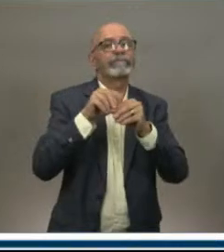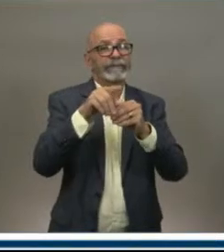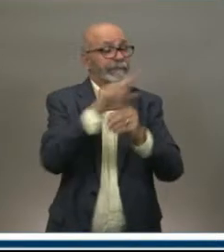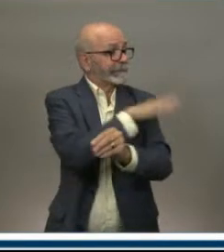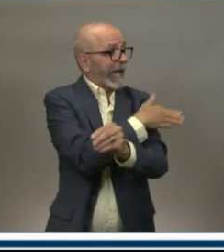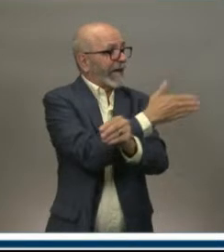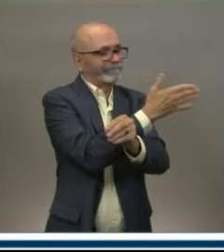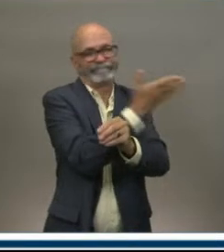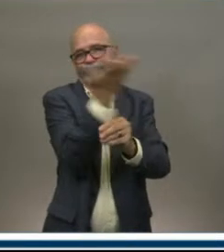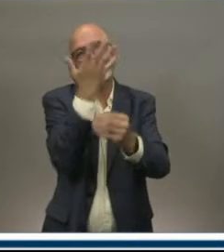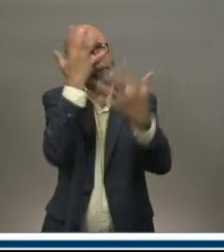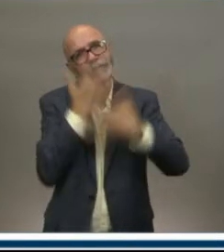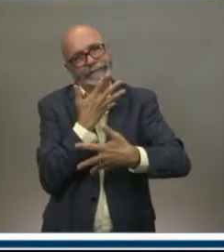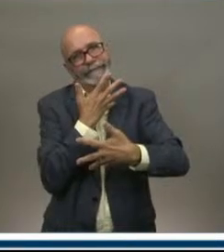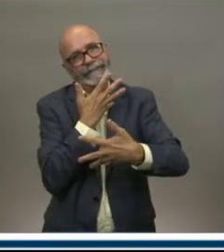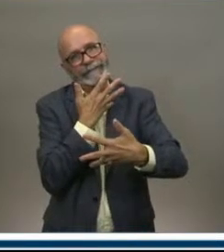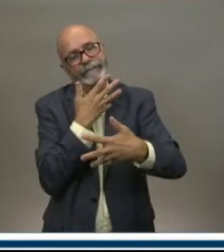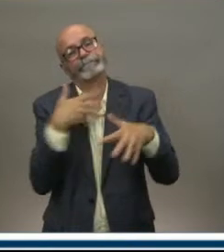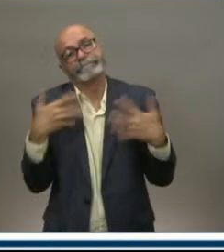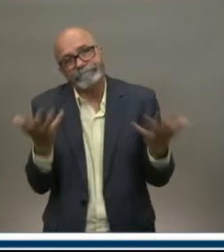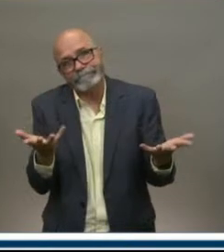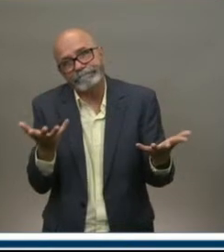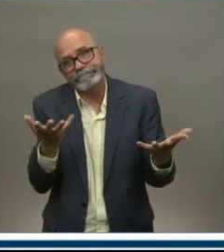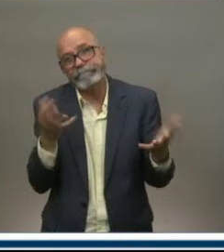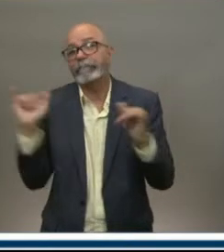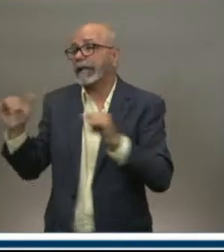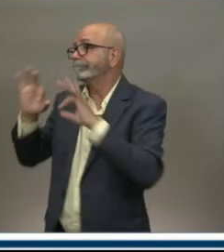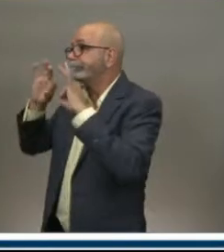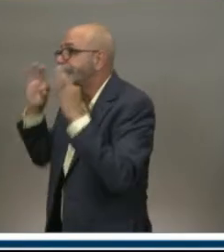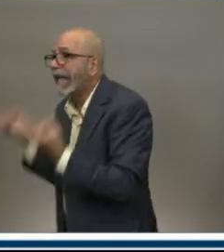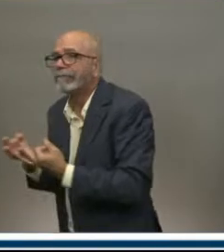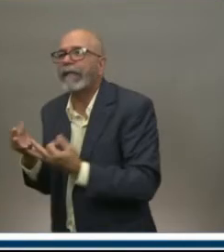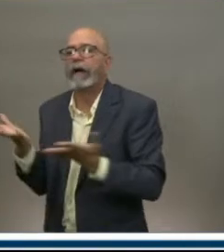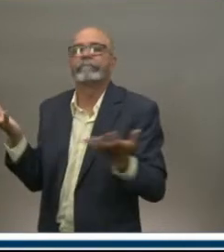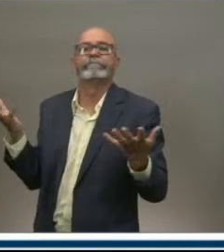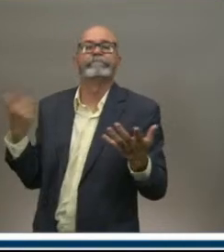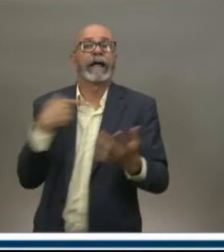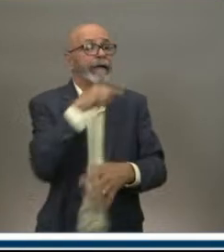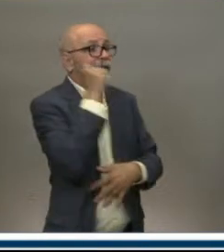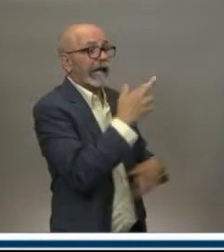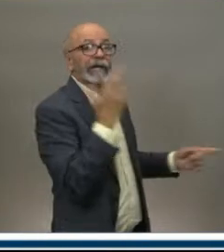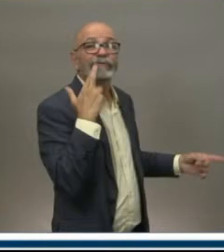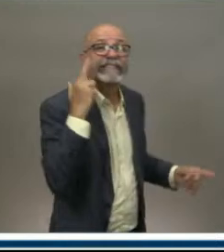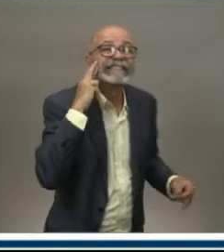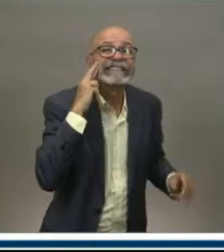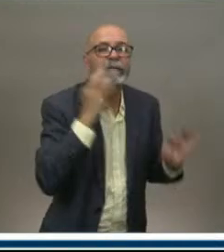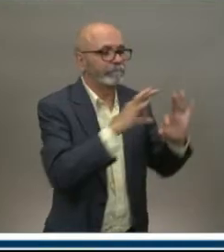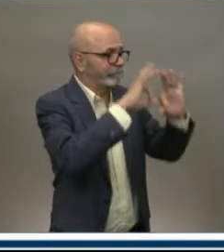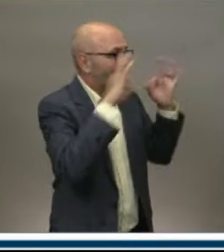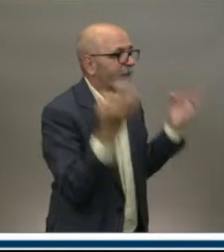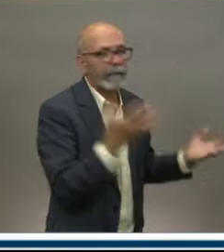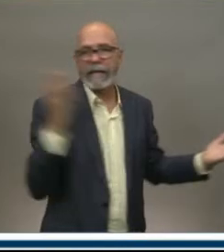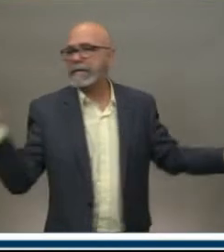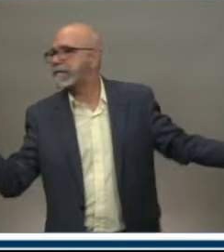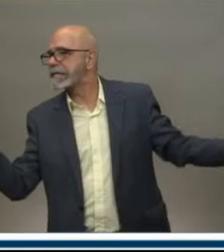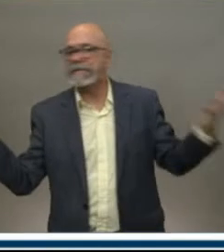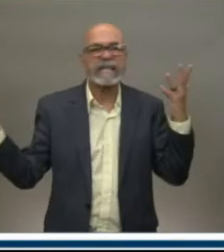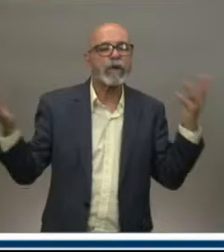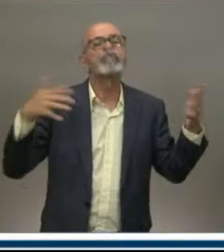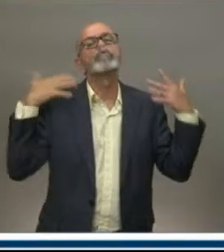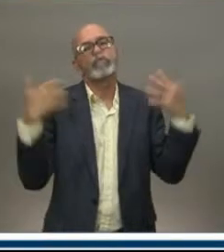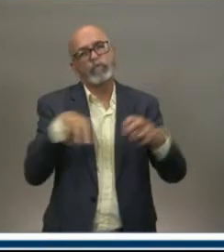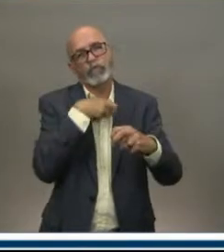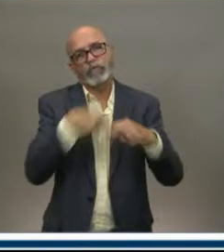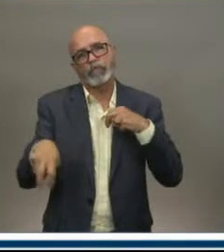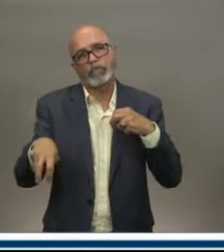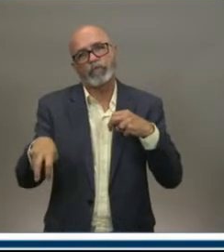whom these residents were family, like family, and certainly not for those family members. It'll never take away the